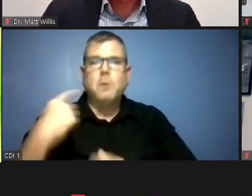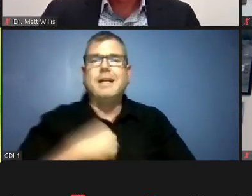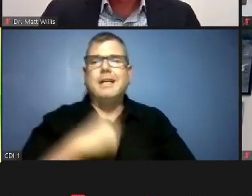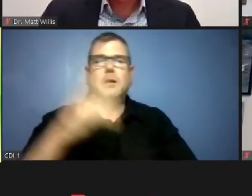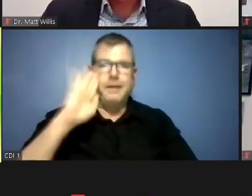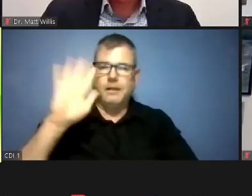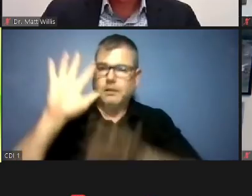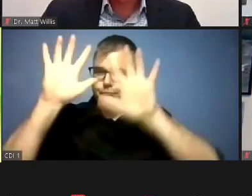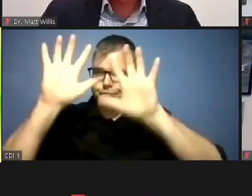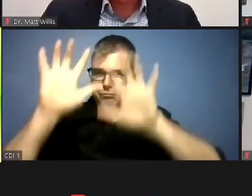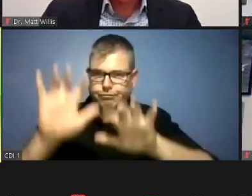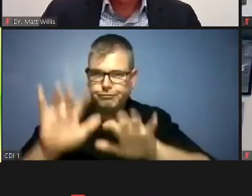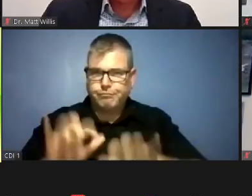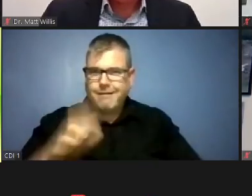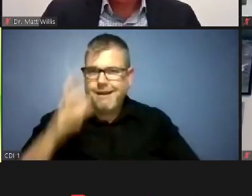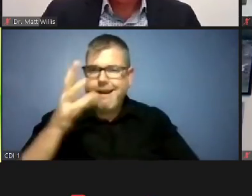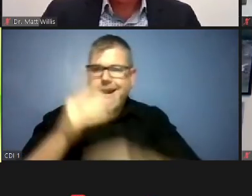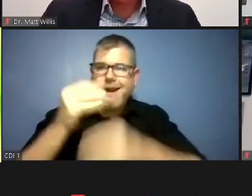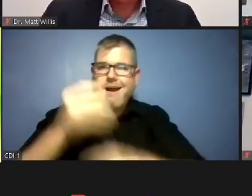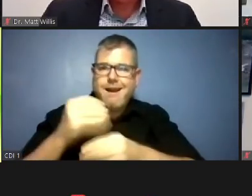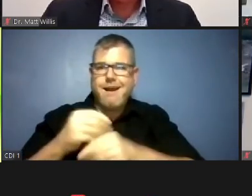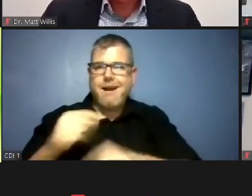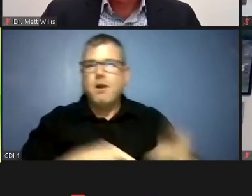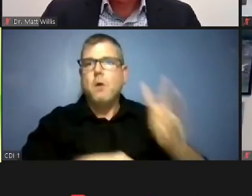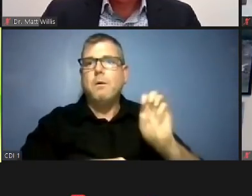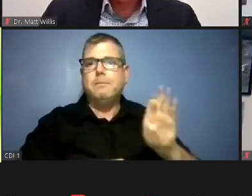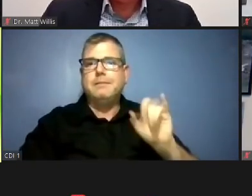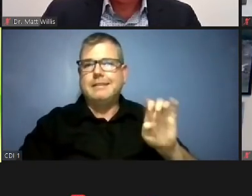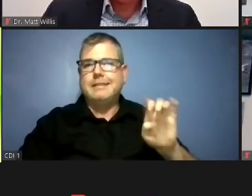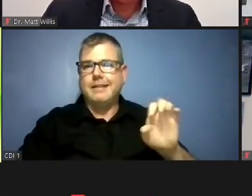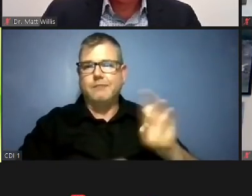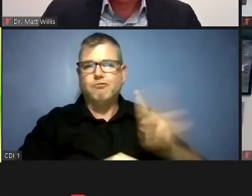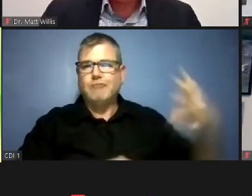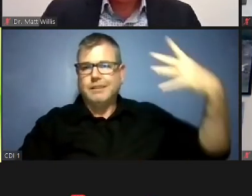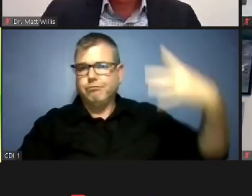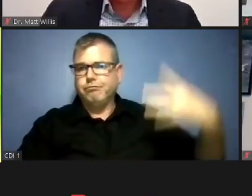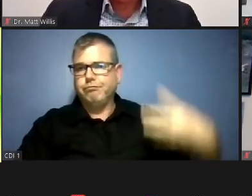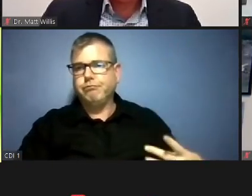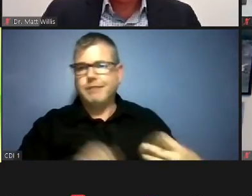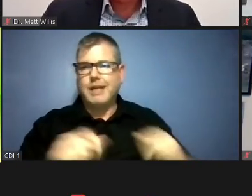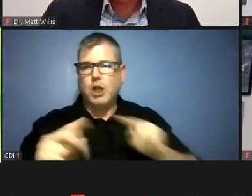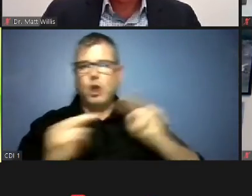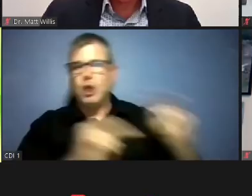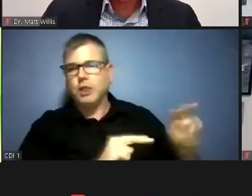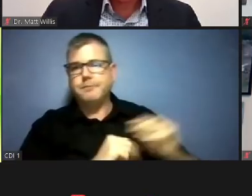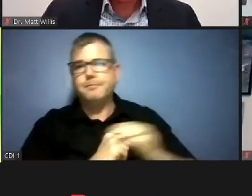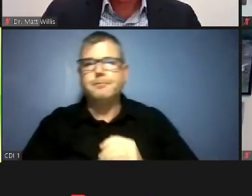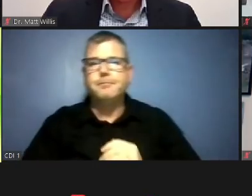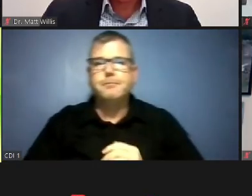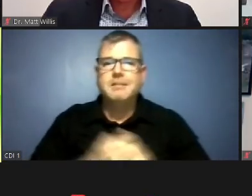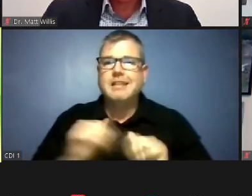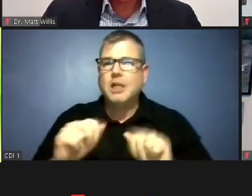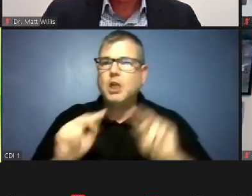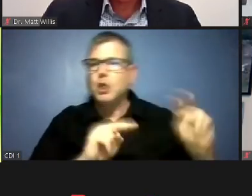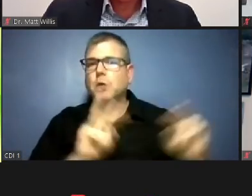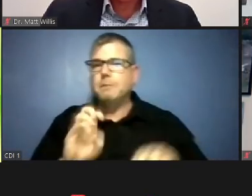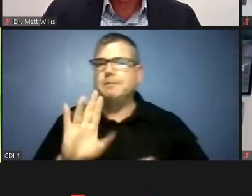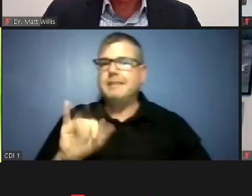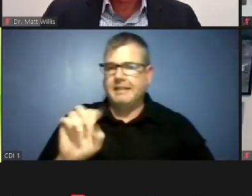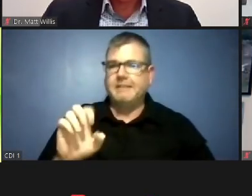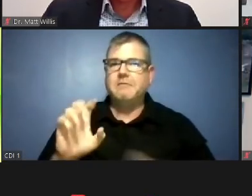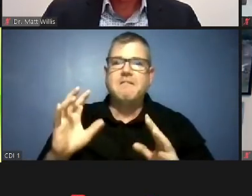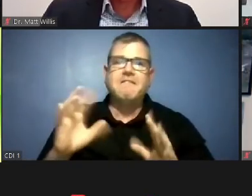questions section. So thank you, and keep an eye out for that section to be updated so that you can find answers to your